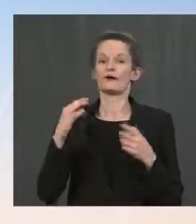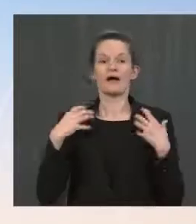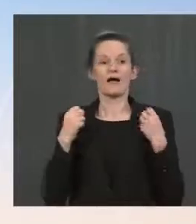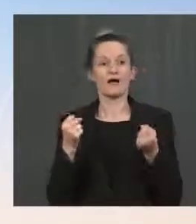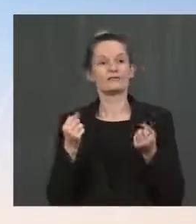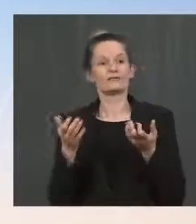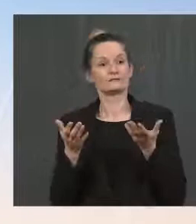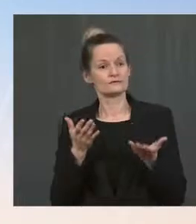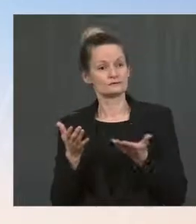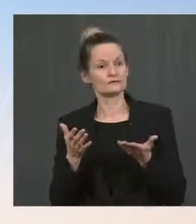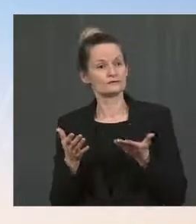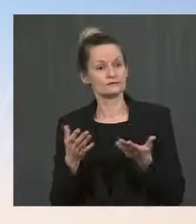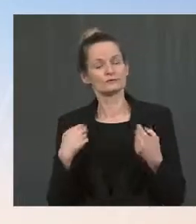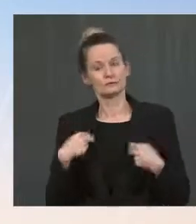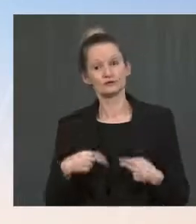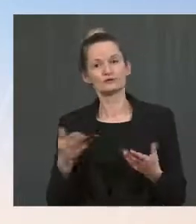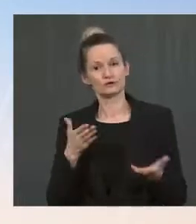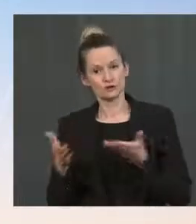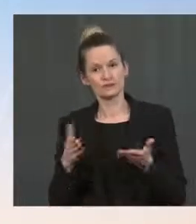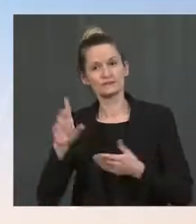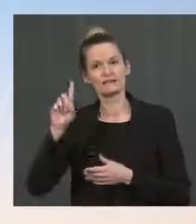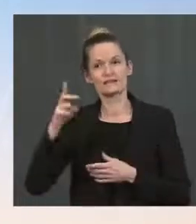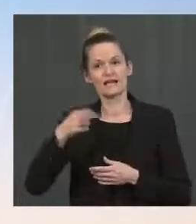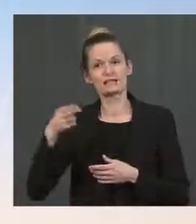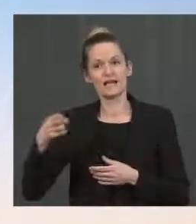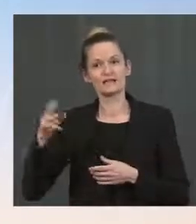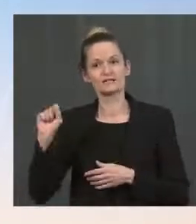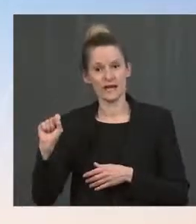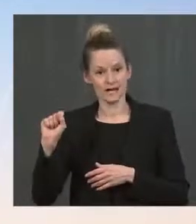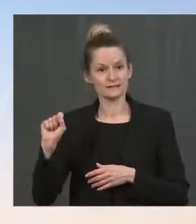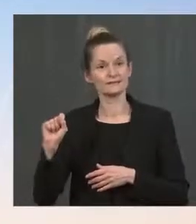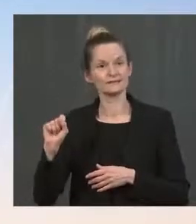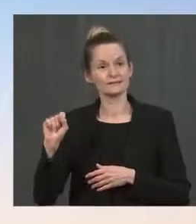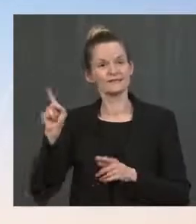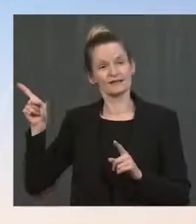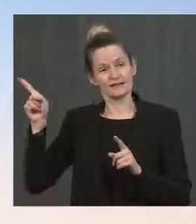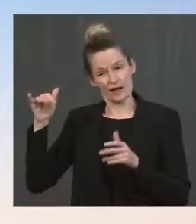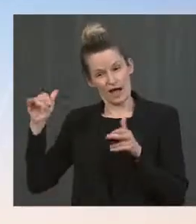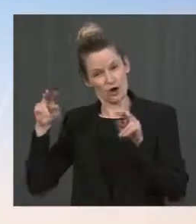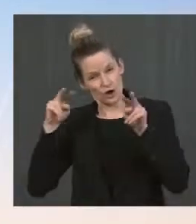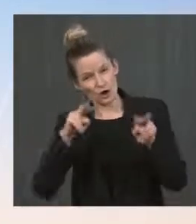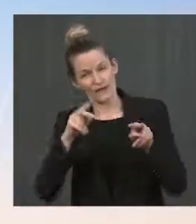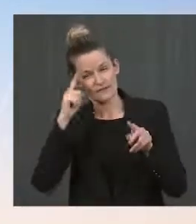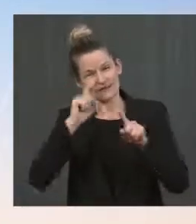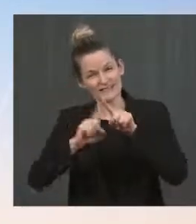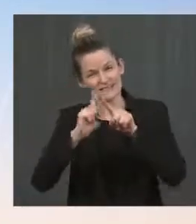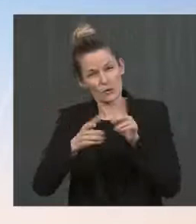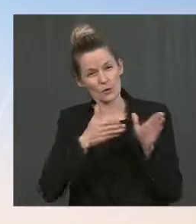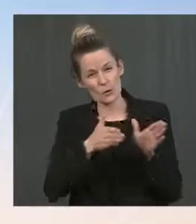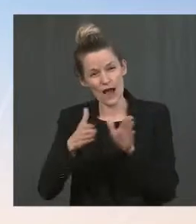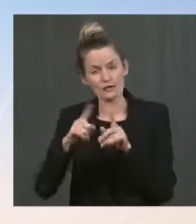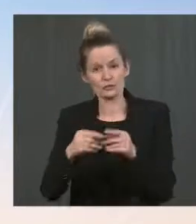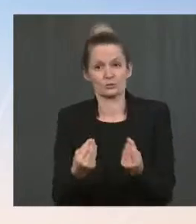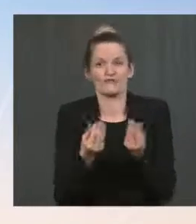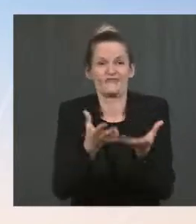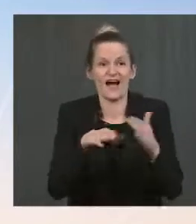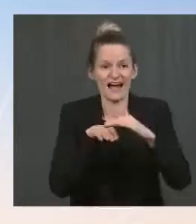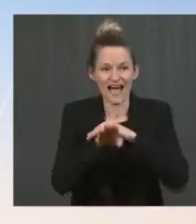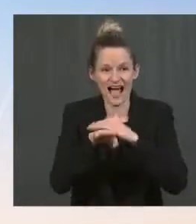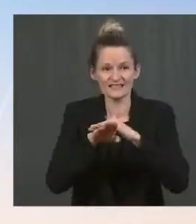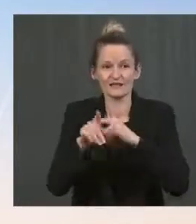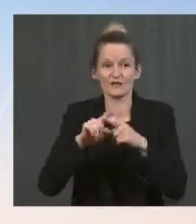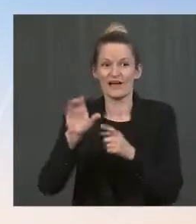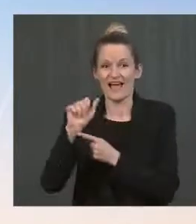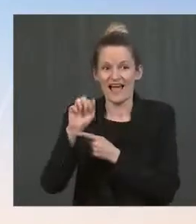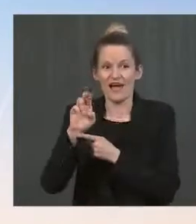oversee the nation's healthcare systems, but they are going to look for ways to make sure we are providing access to healthcare to women in